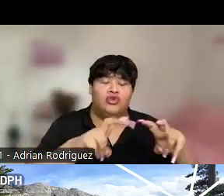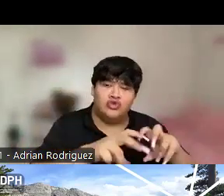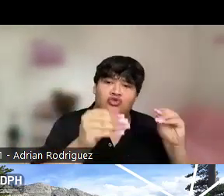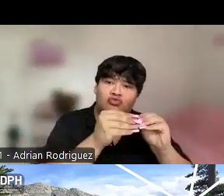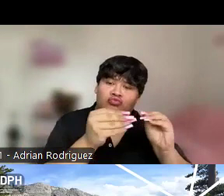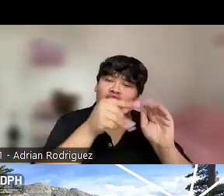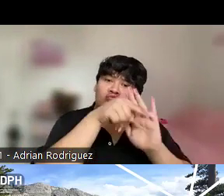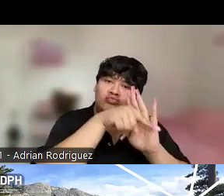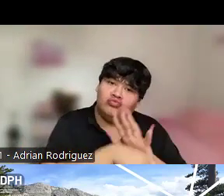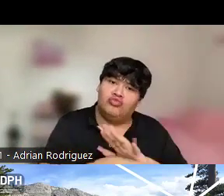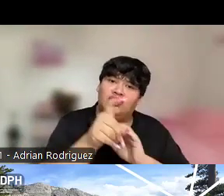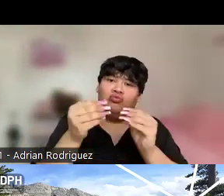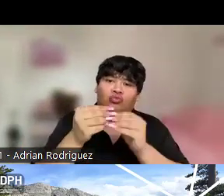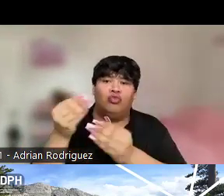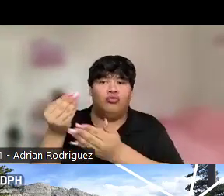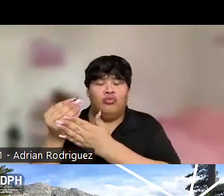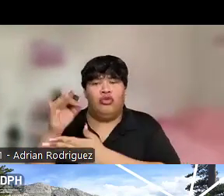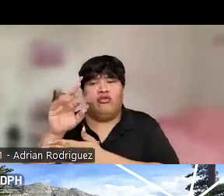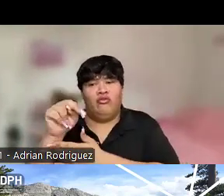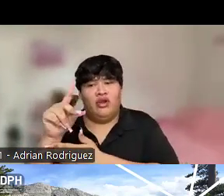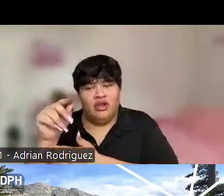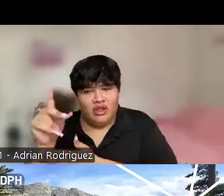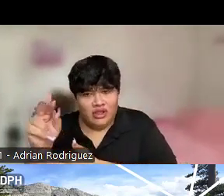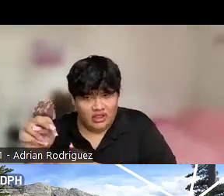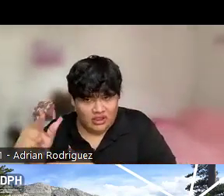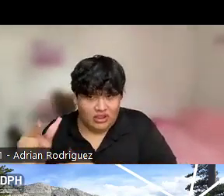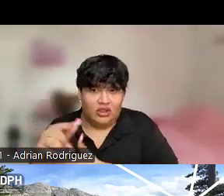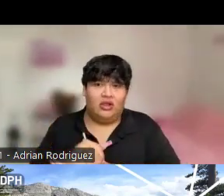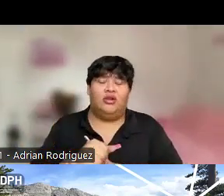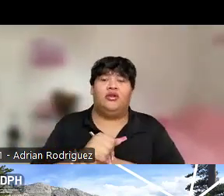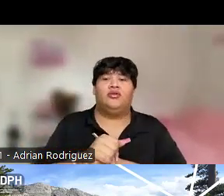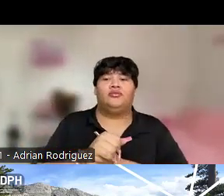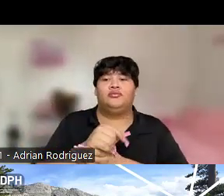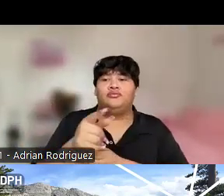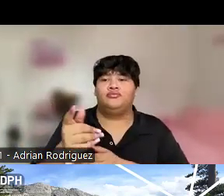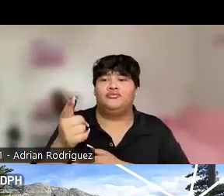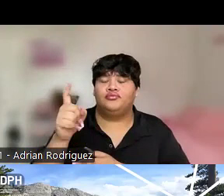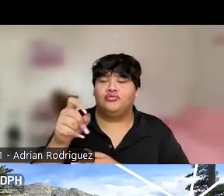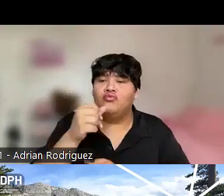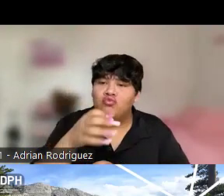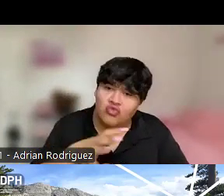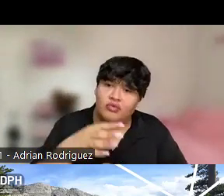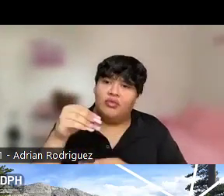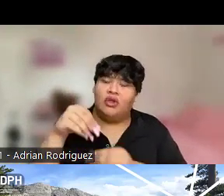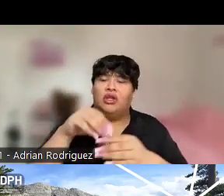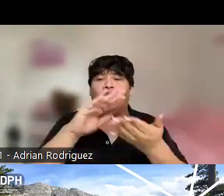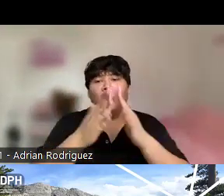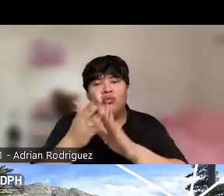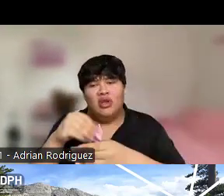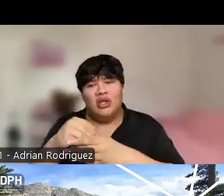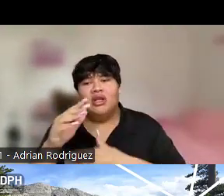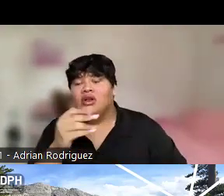research that focuses on populations historically underrepresented, such as women, communities of color, and